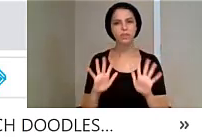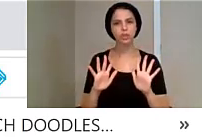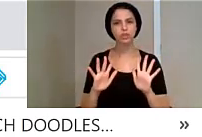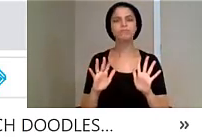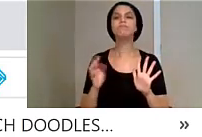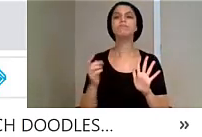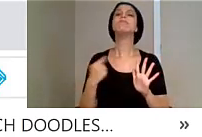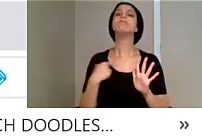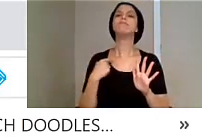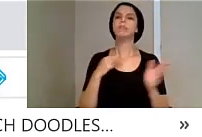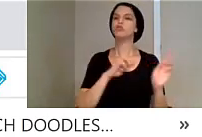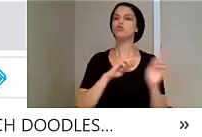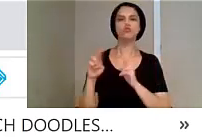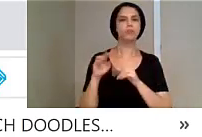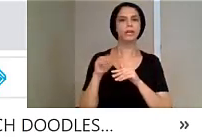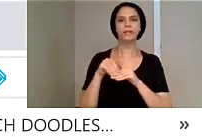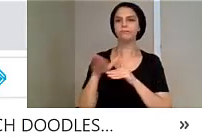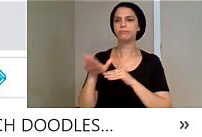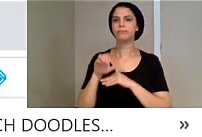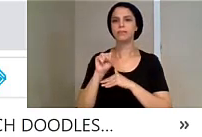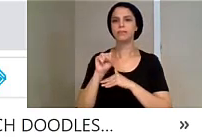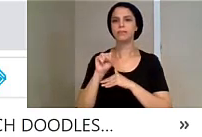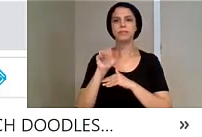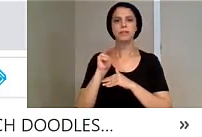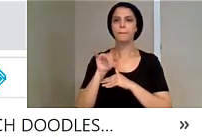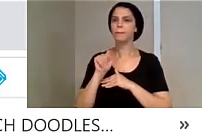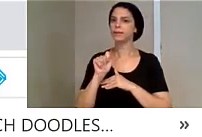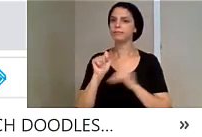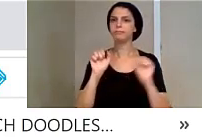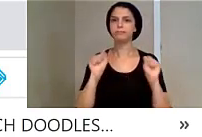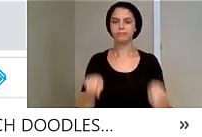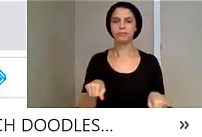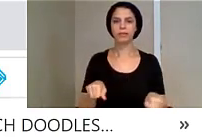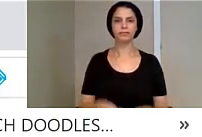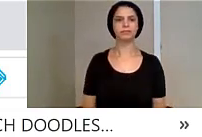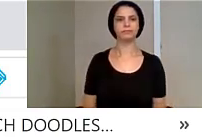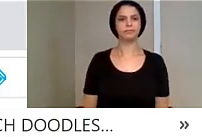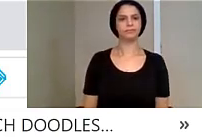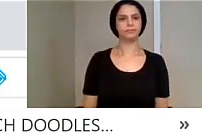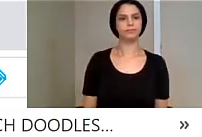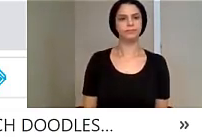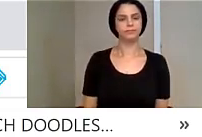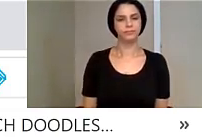I would then be ready to go ahead and click on Submit Assignment, okay?